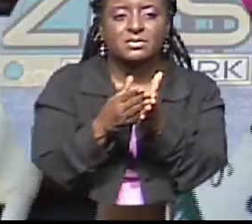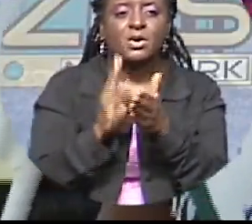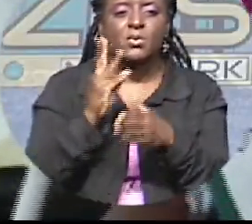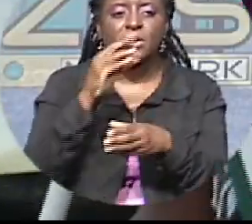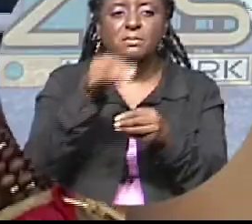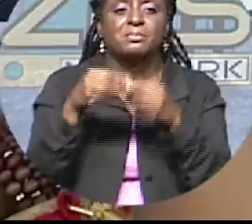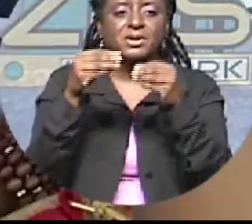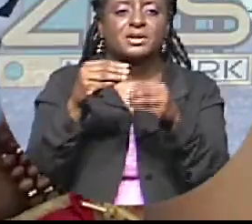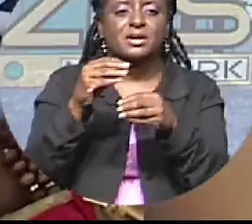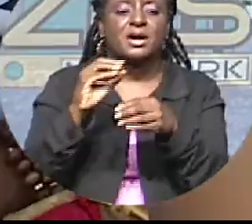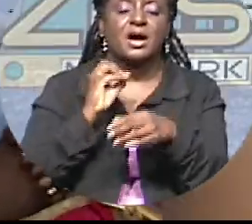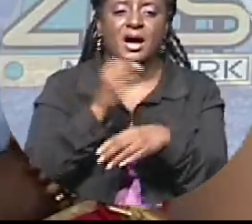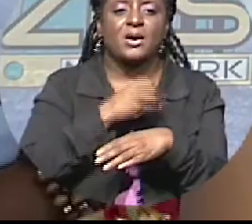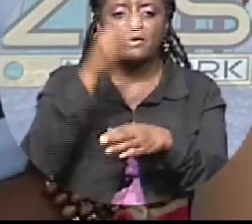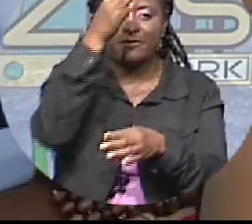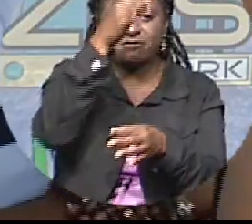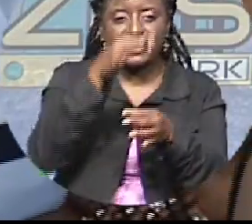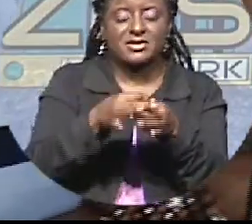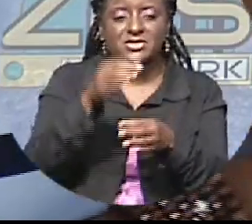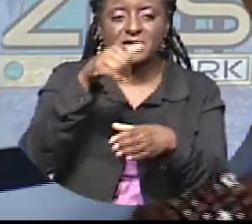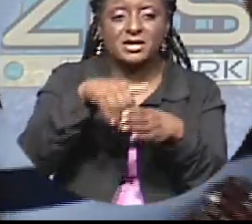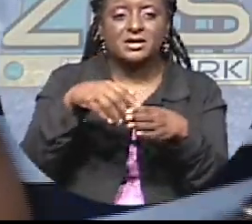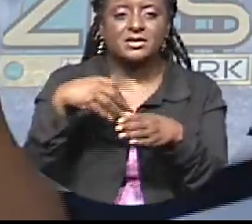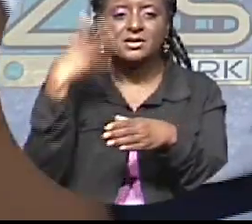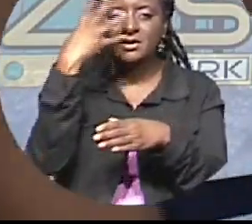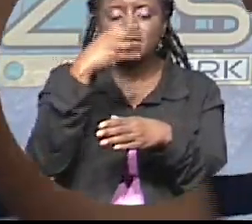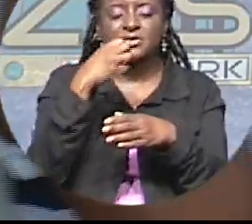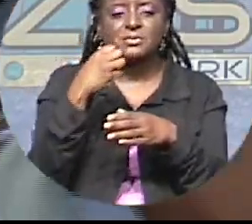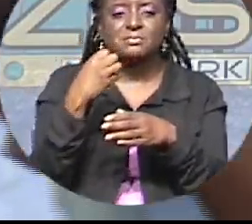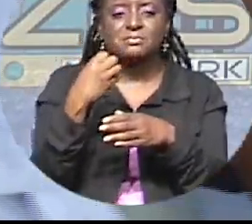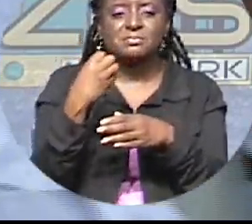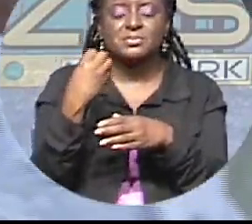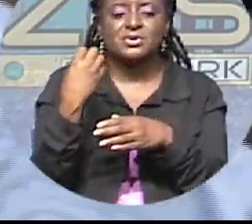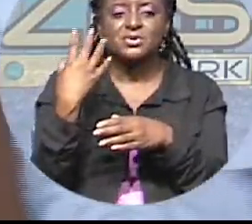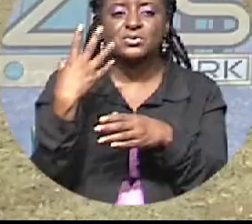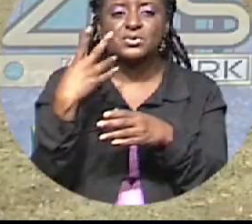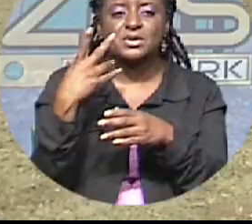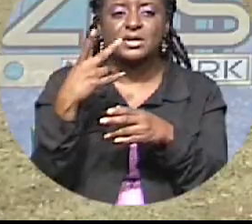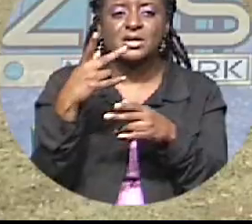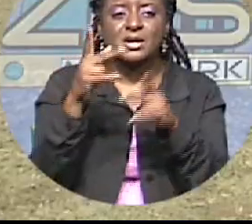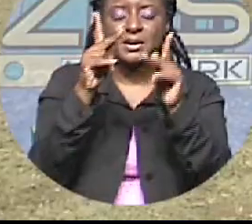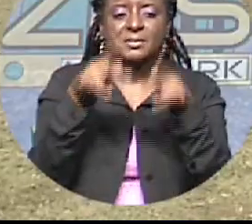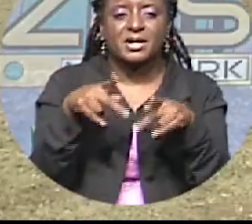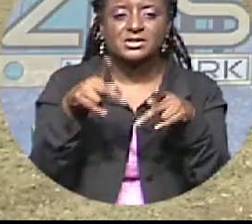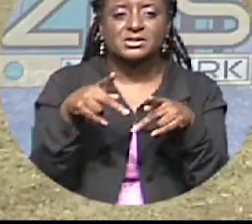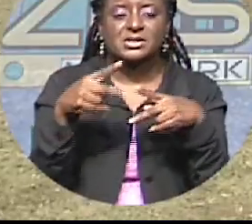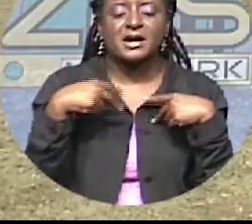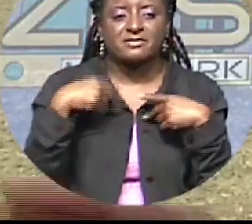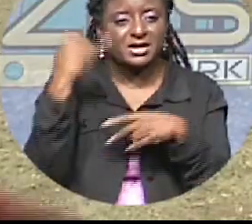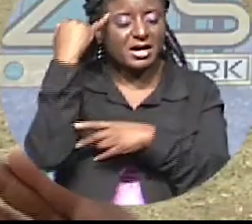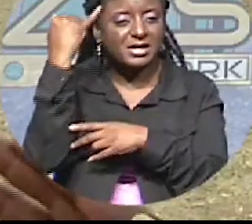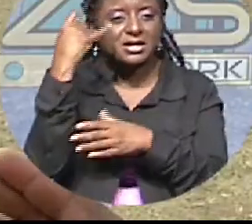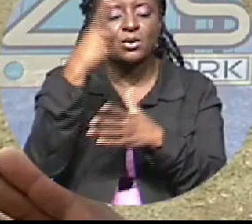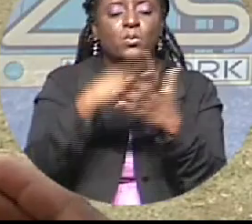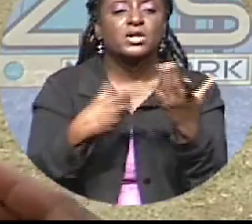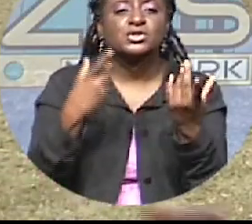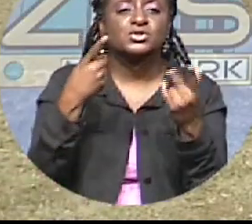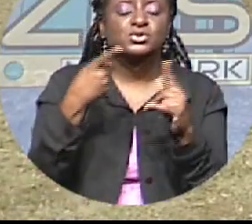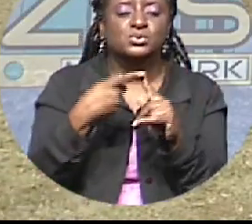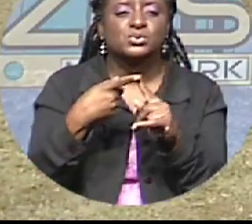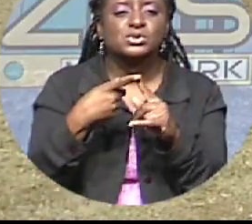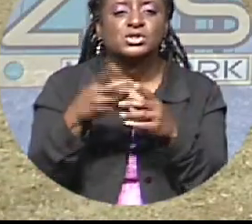in the beauty pageants, having some ideas of what to judge for, and it is what it is. It was a perfect